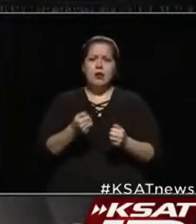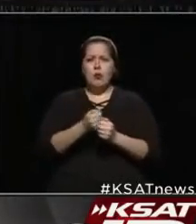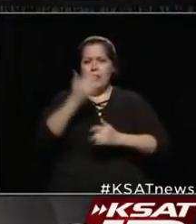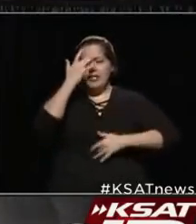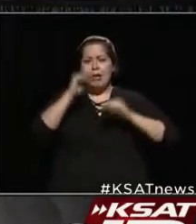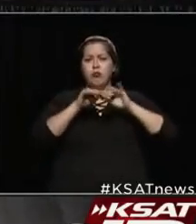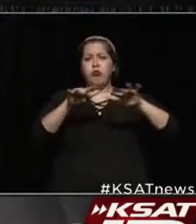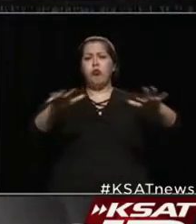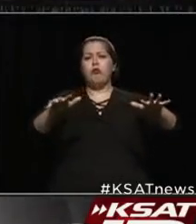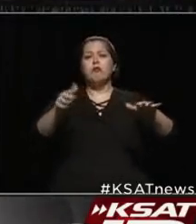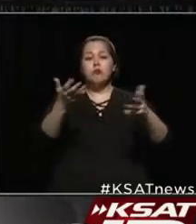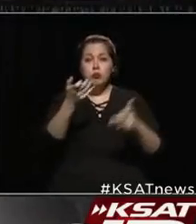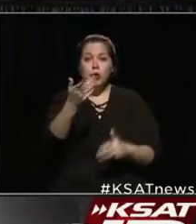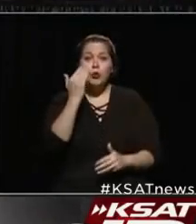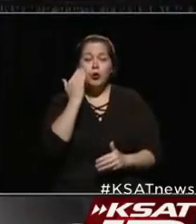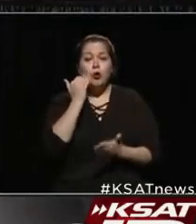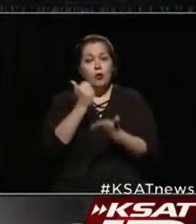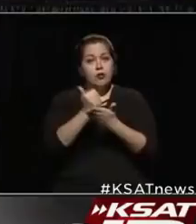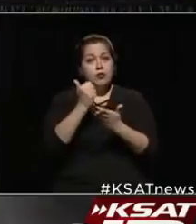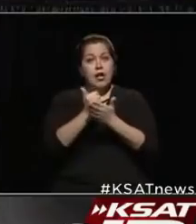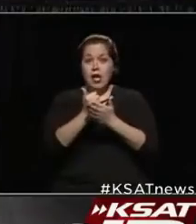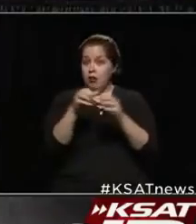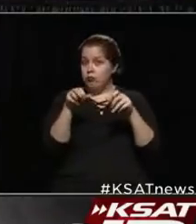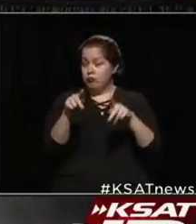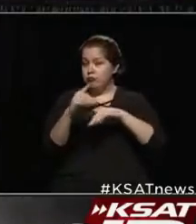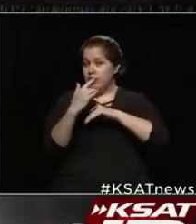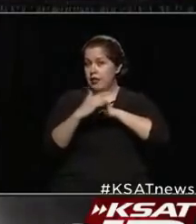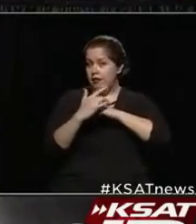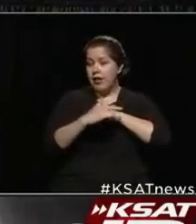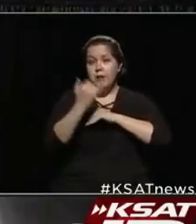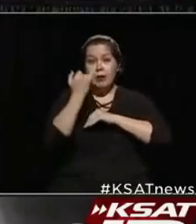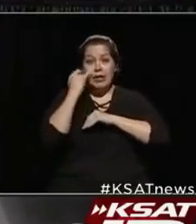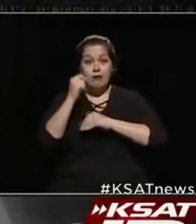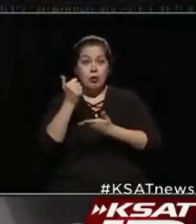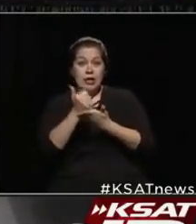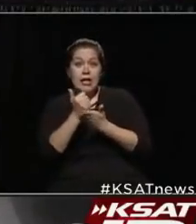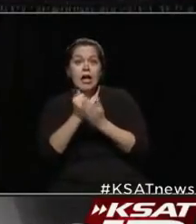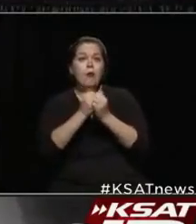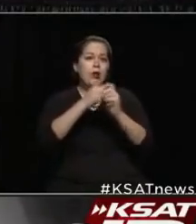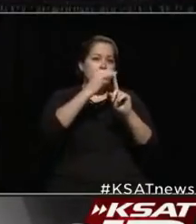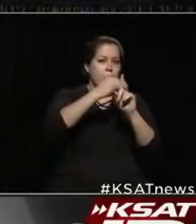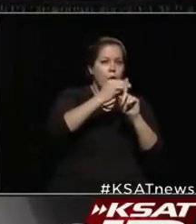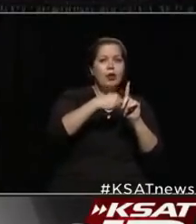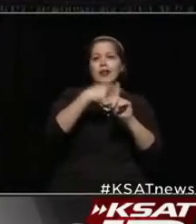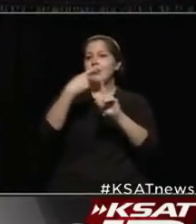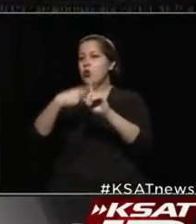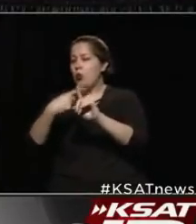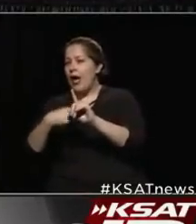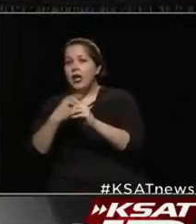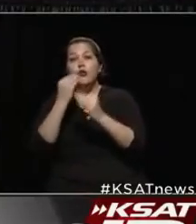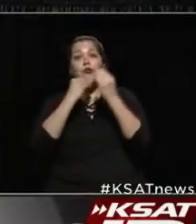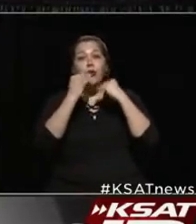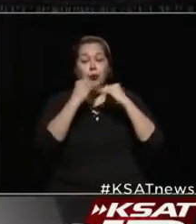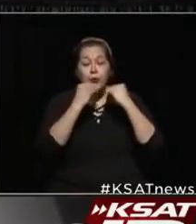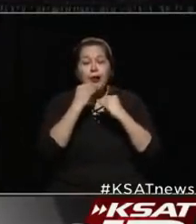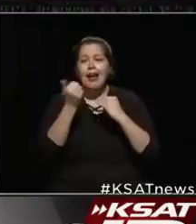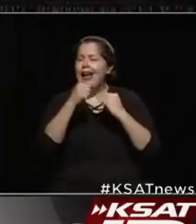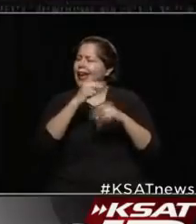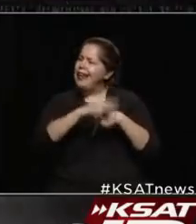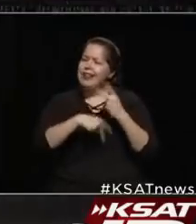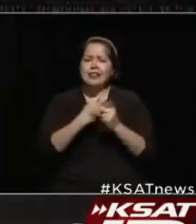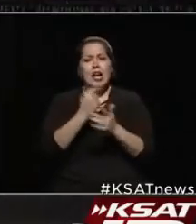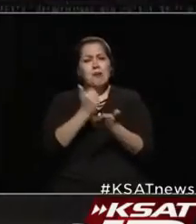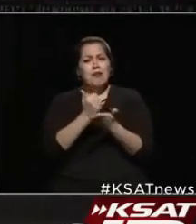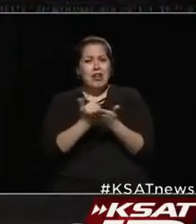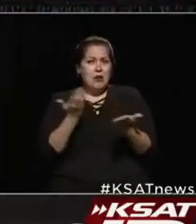I want you to know there's assistance opportunities available. If you need help with a mortgage or rent, food assistance, any type of assistance